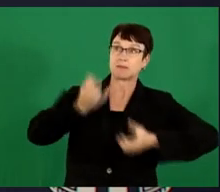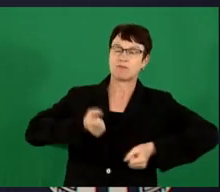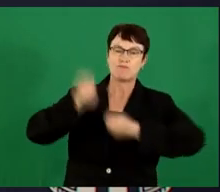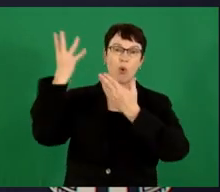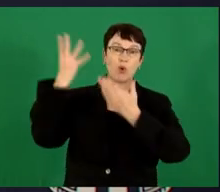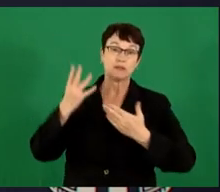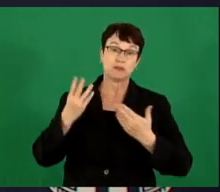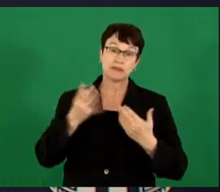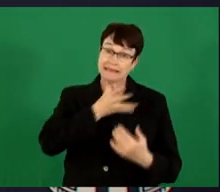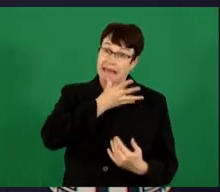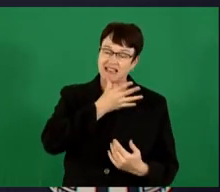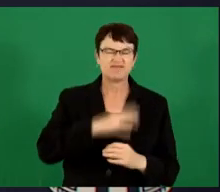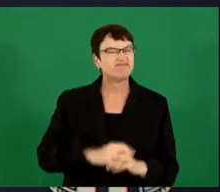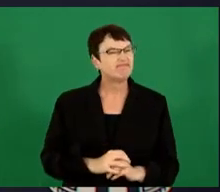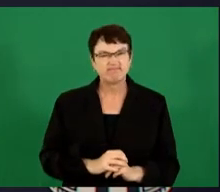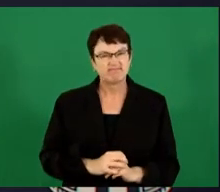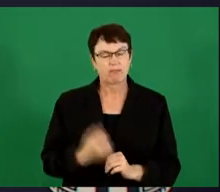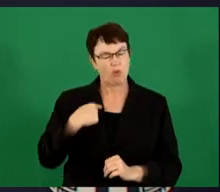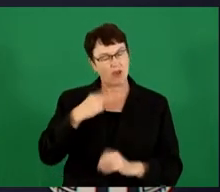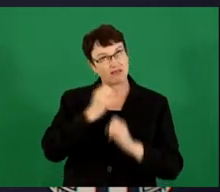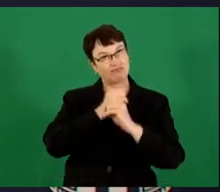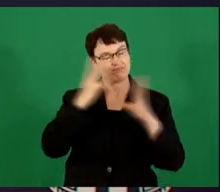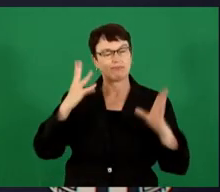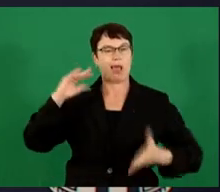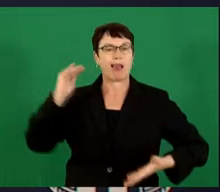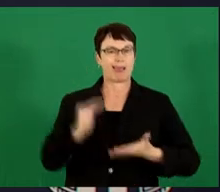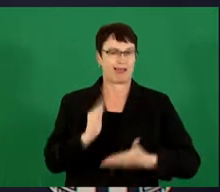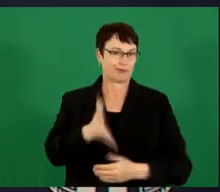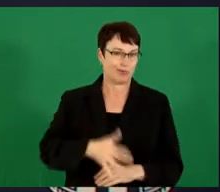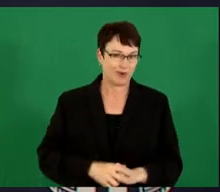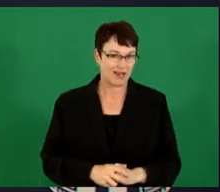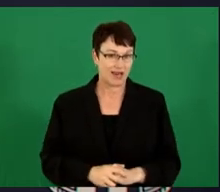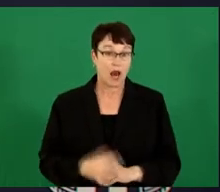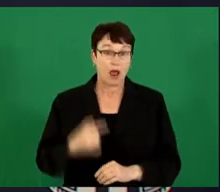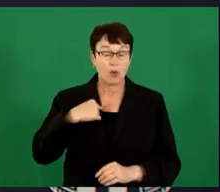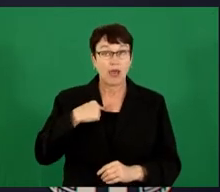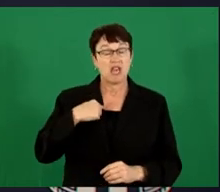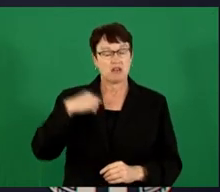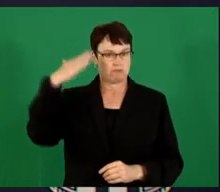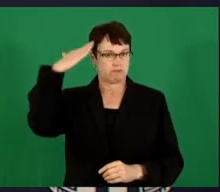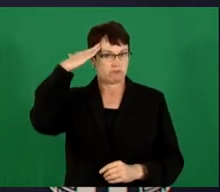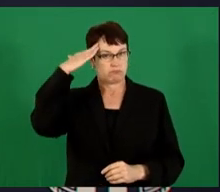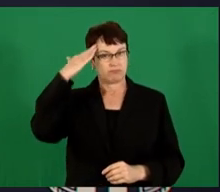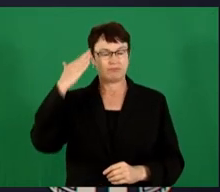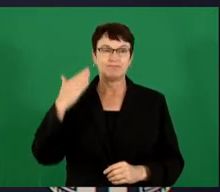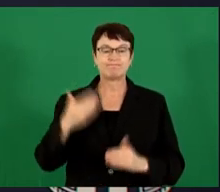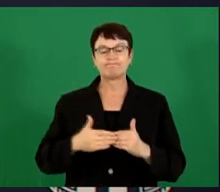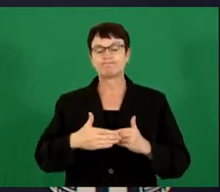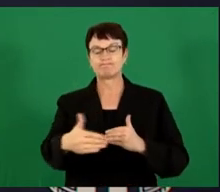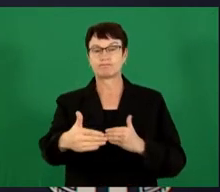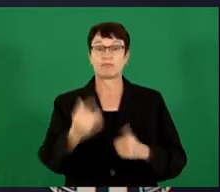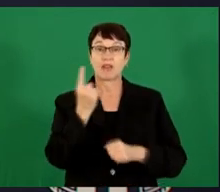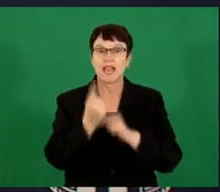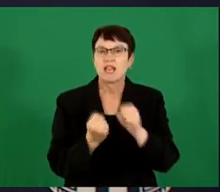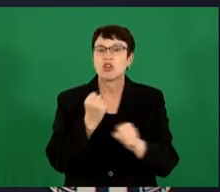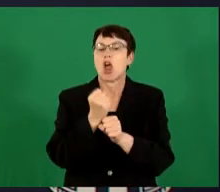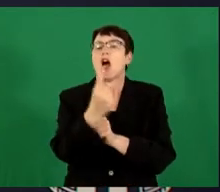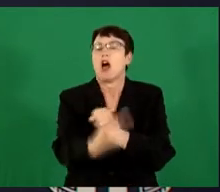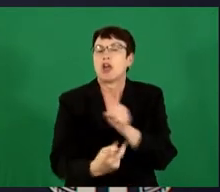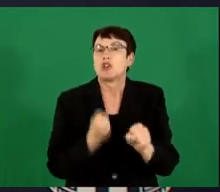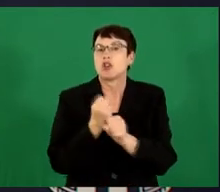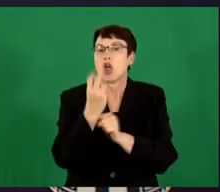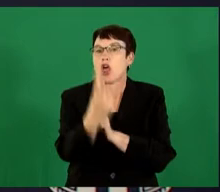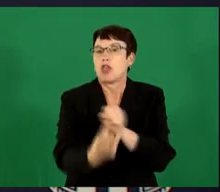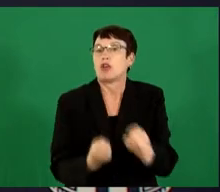robust. The forecast incorporates an assumption of increased load shedding in each year compared to